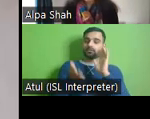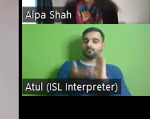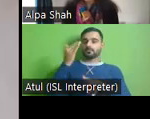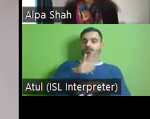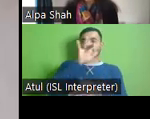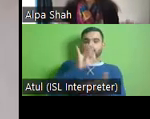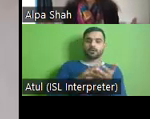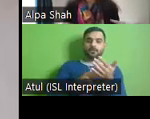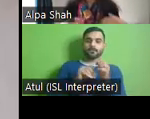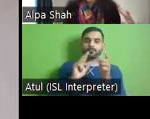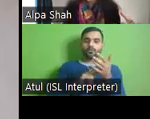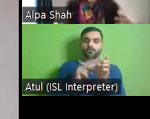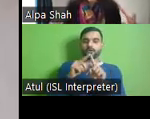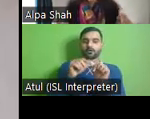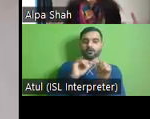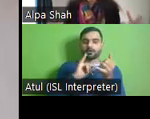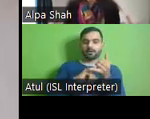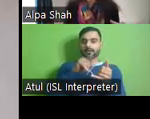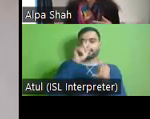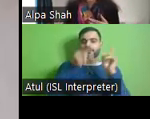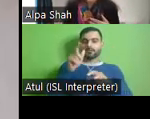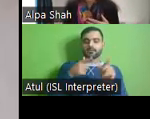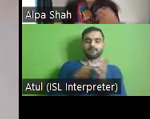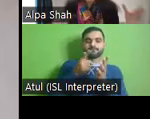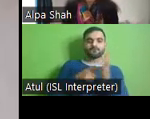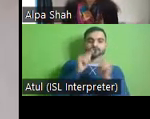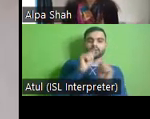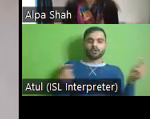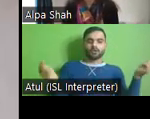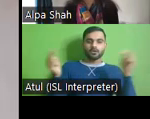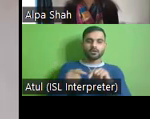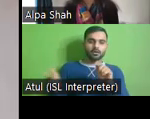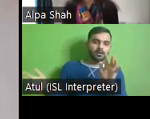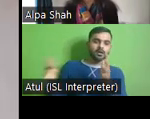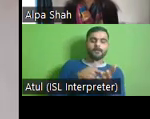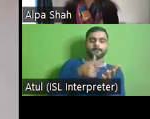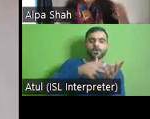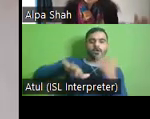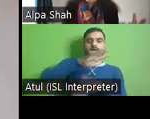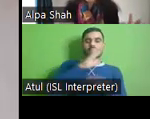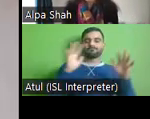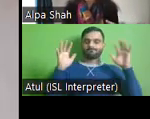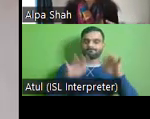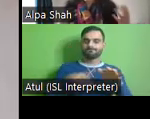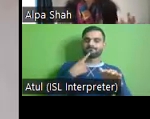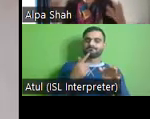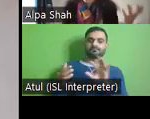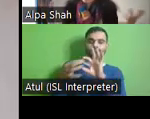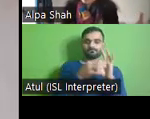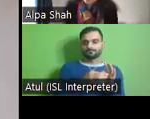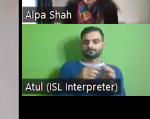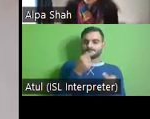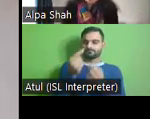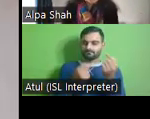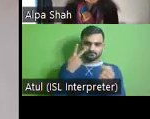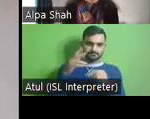amongst the Mundas, when in the villages where I live, gathered in the agricultural fields with plenty of rice beer. The